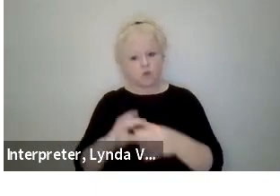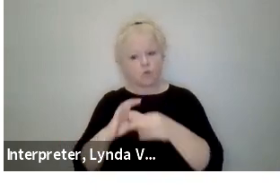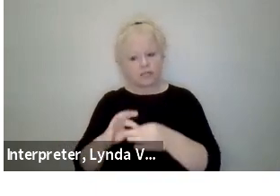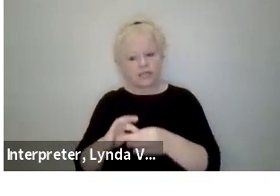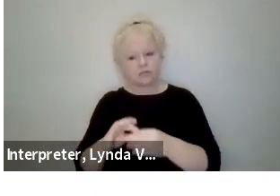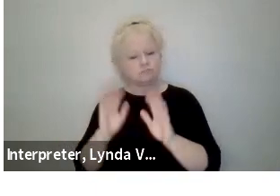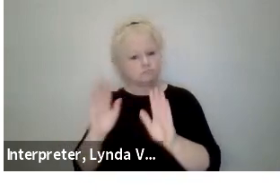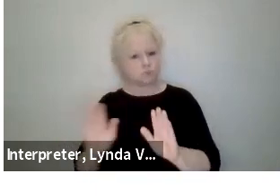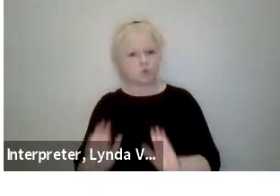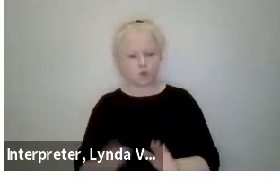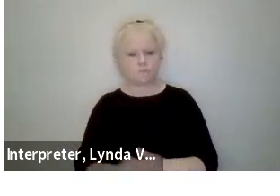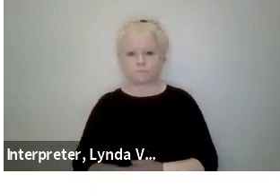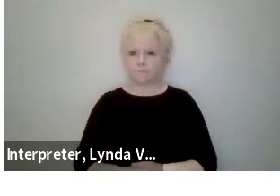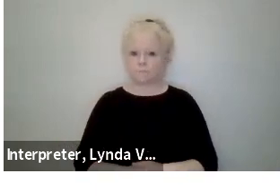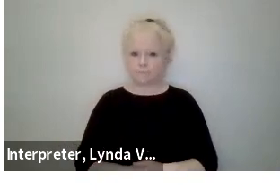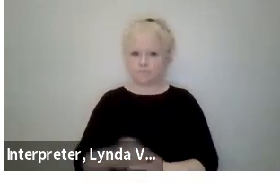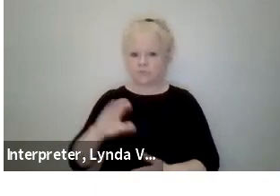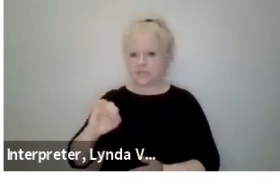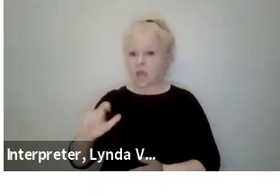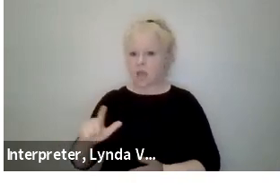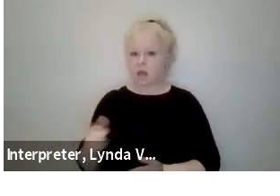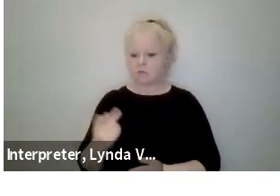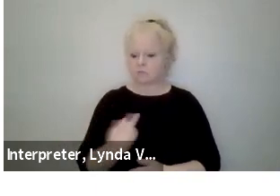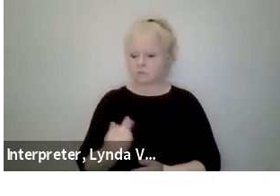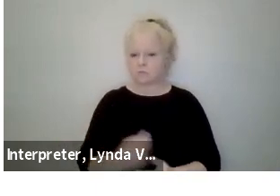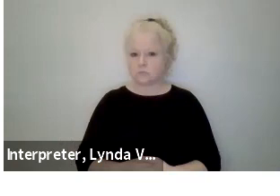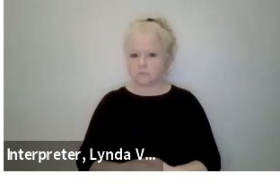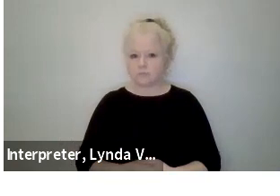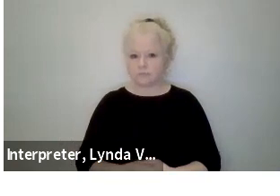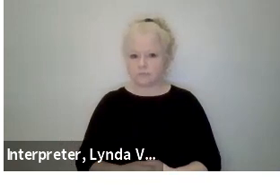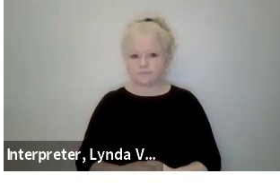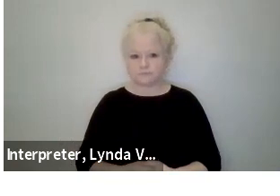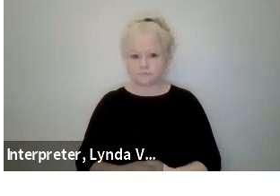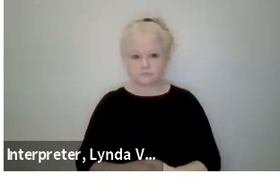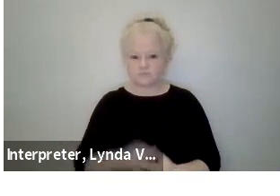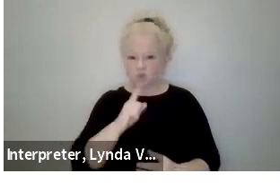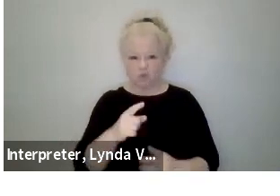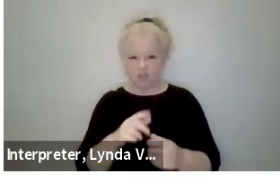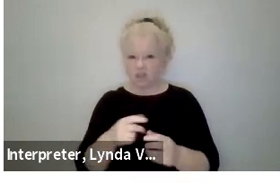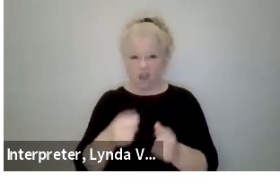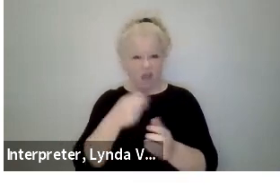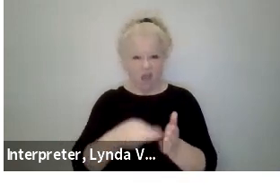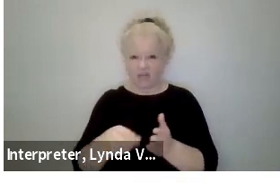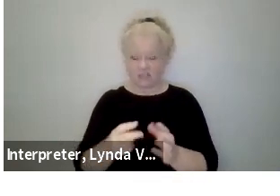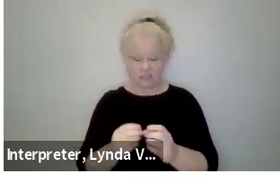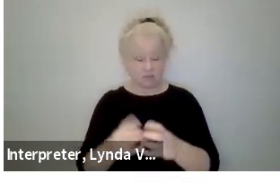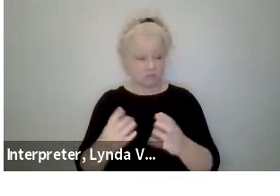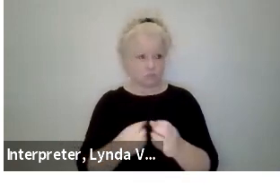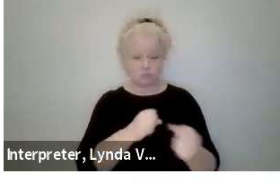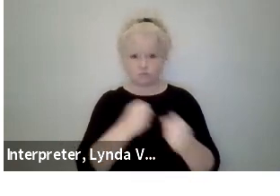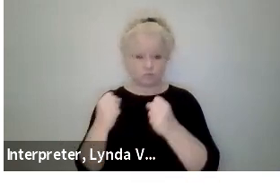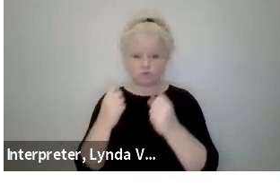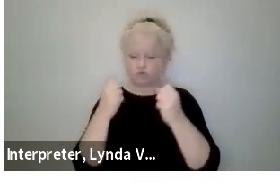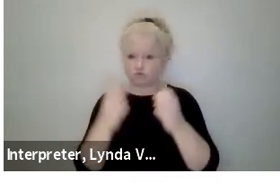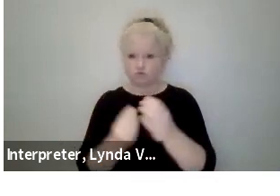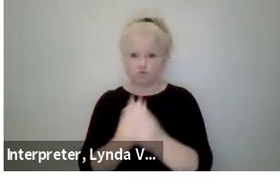with Center for Independent Living, that kind of blossoming as well, you know, just doing some really great things. And I think